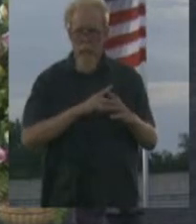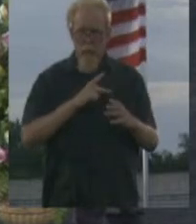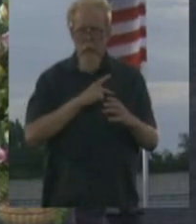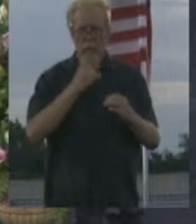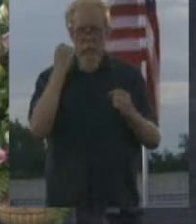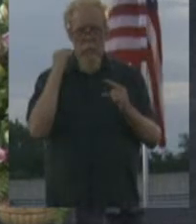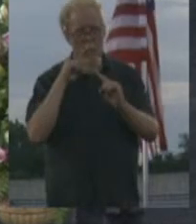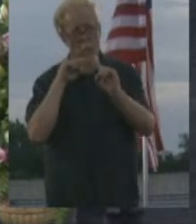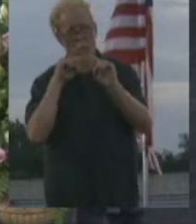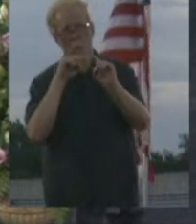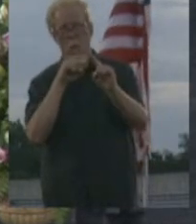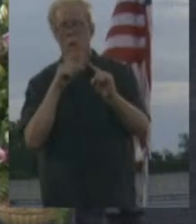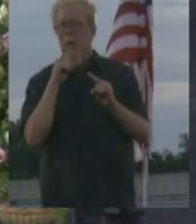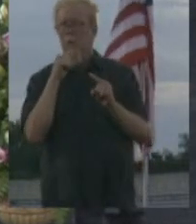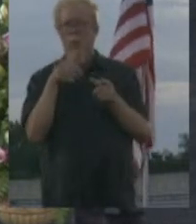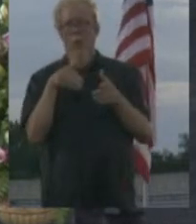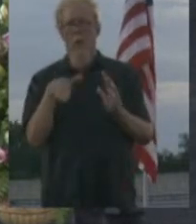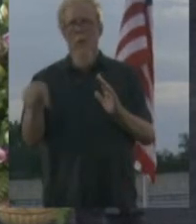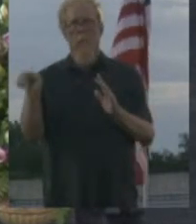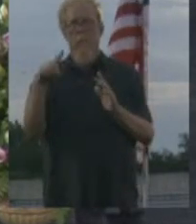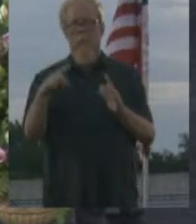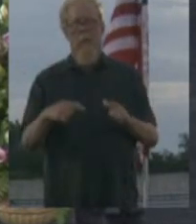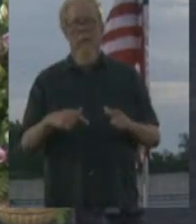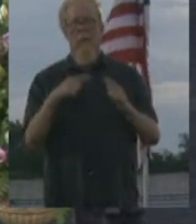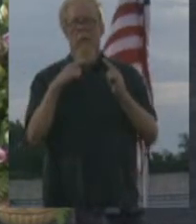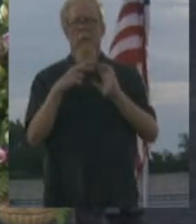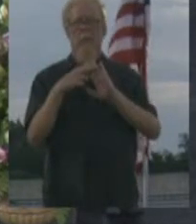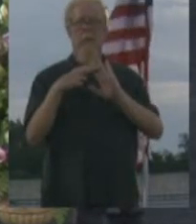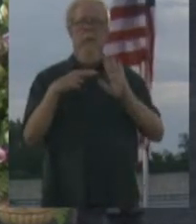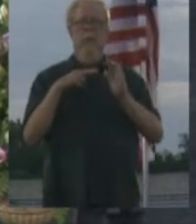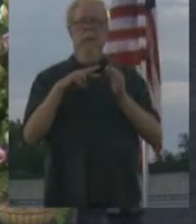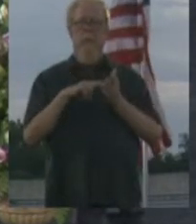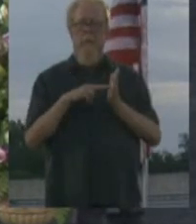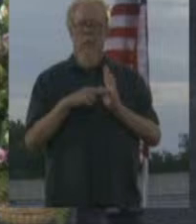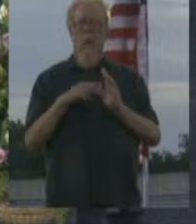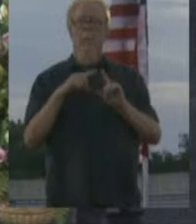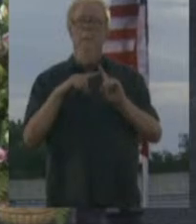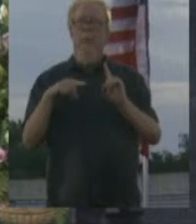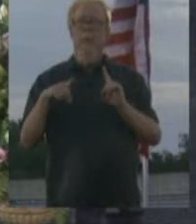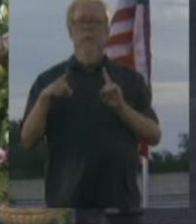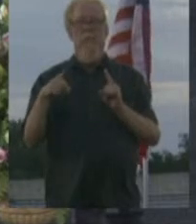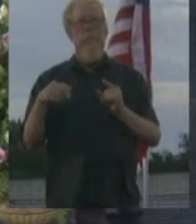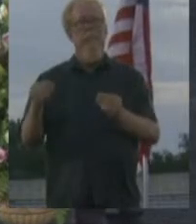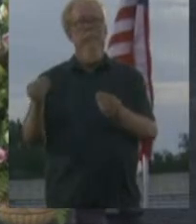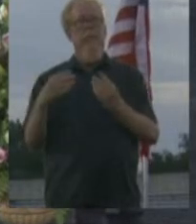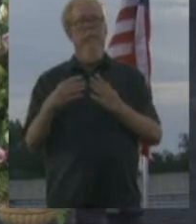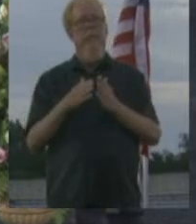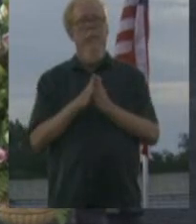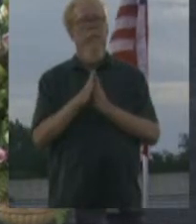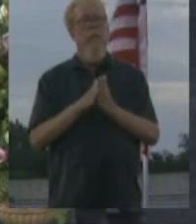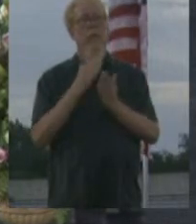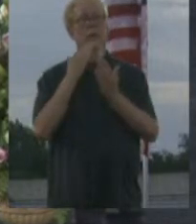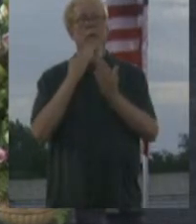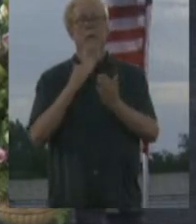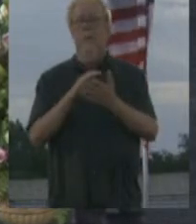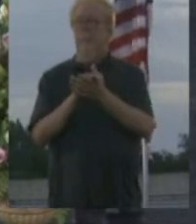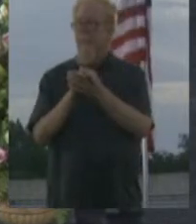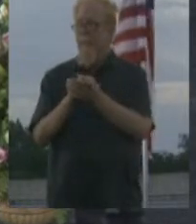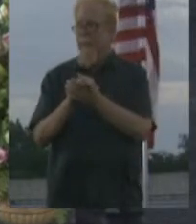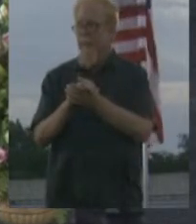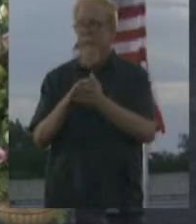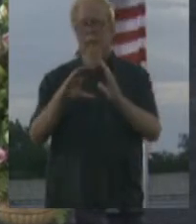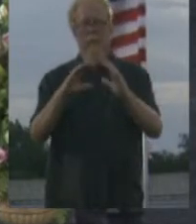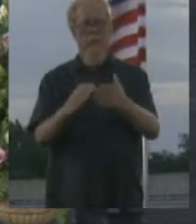the obstacles in life define you, but instead, let them motivate you. Thank you and congratulations to the class of 2022.